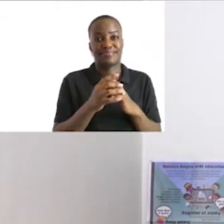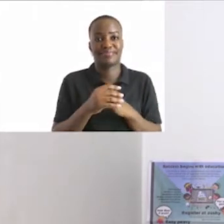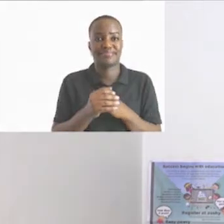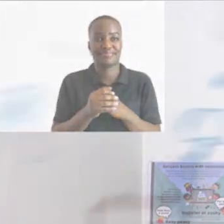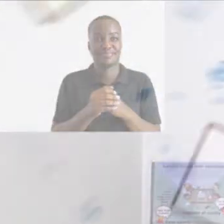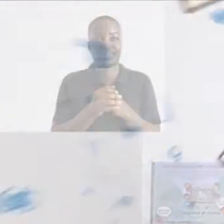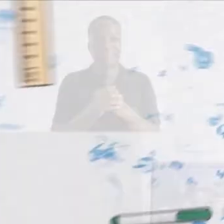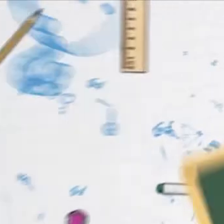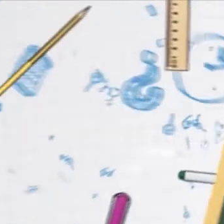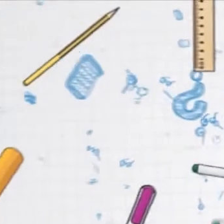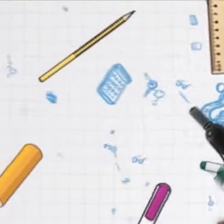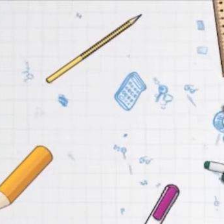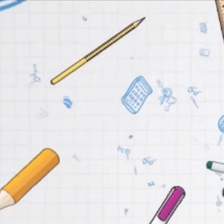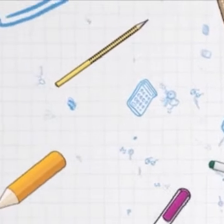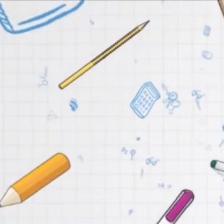yourselves.